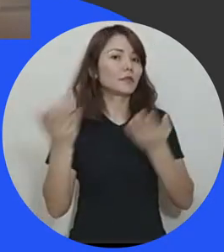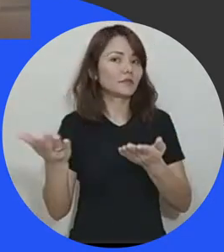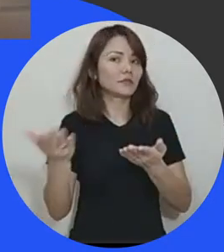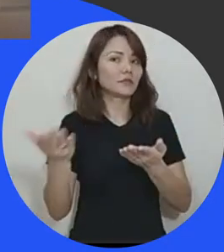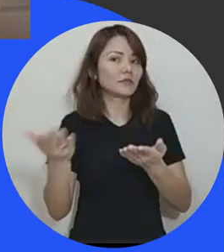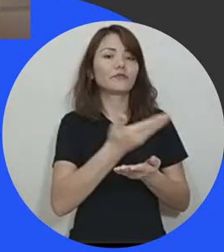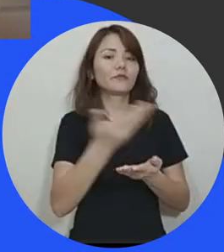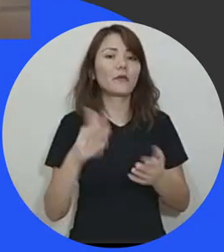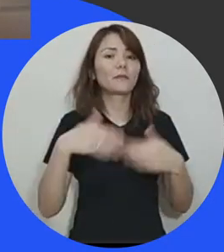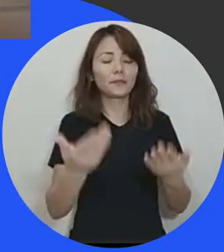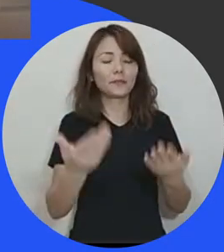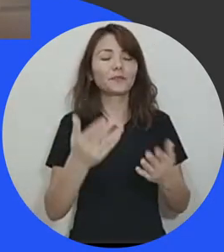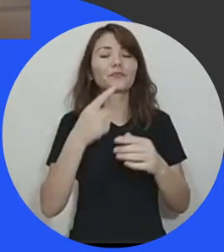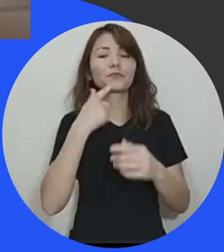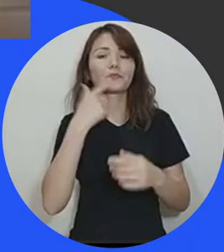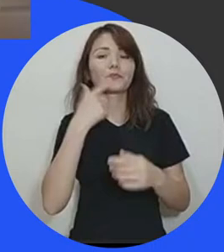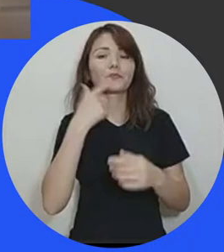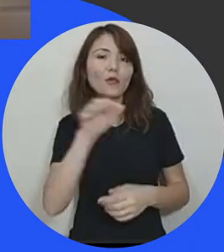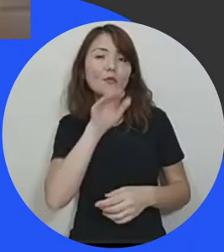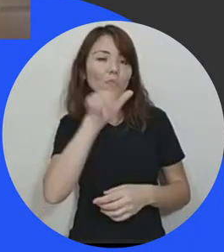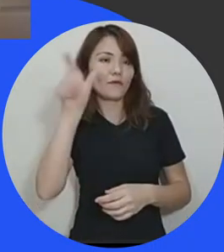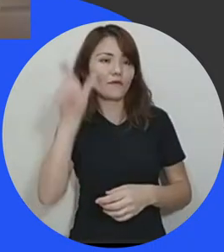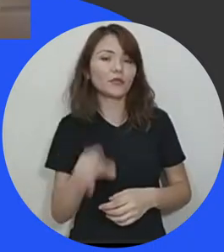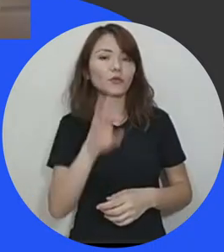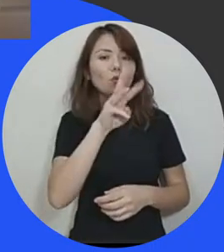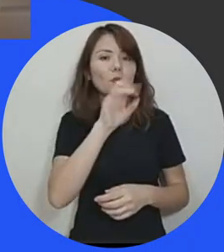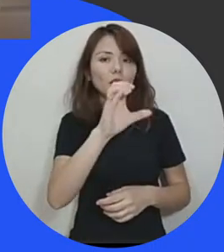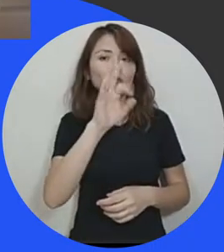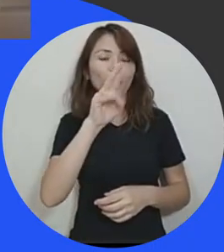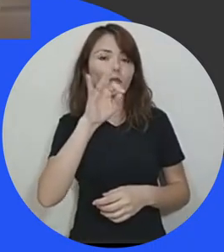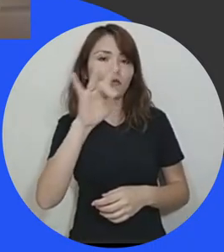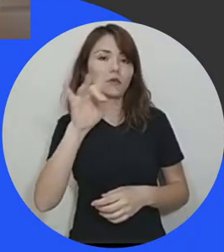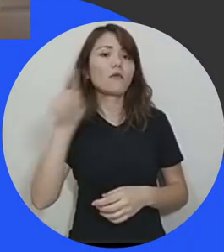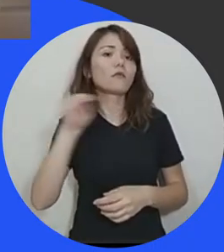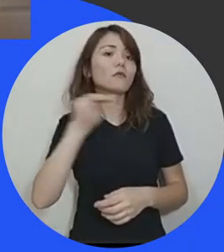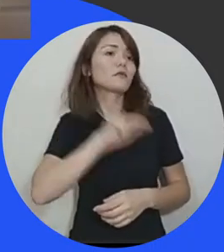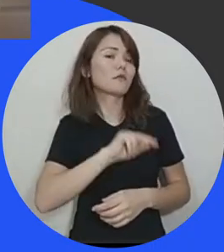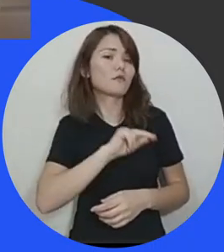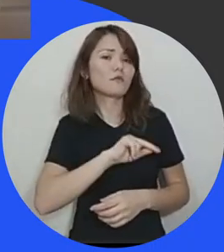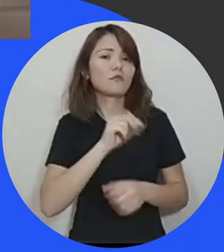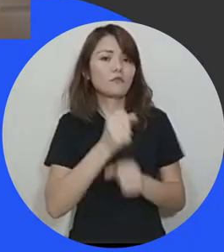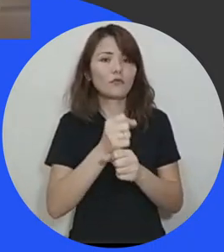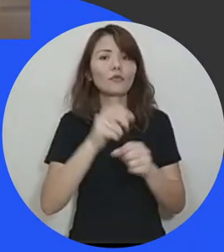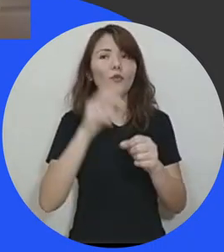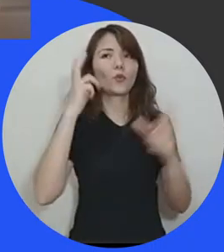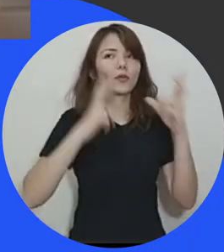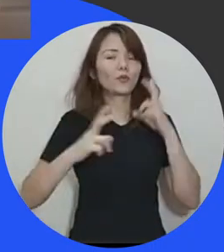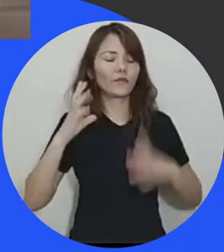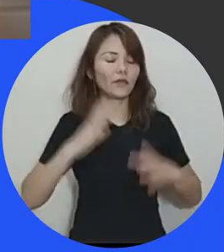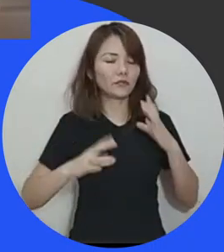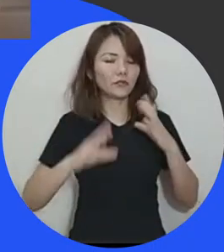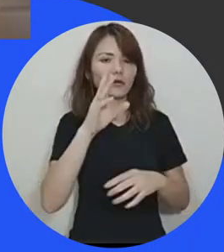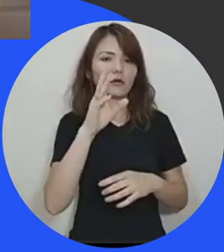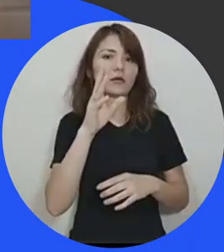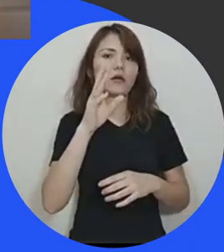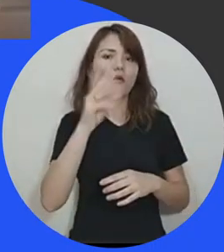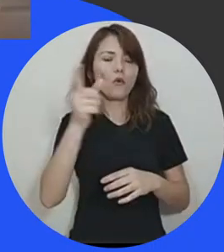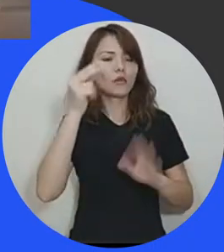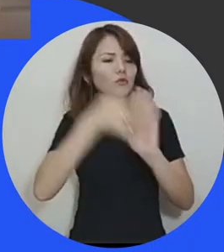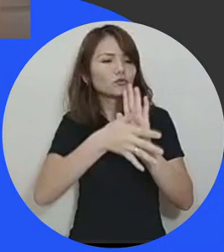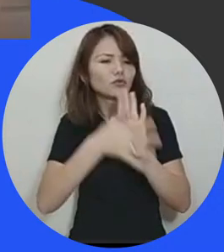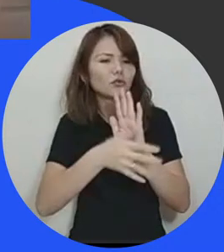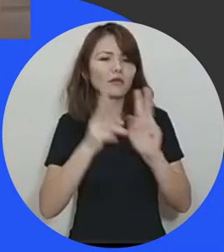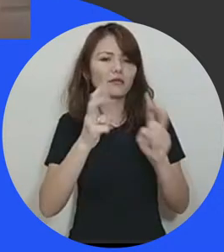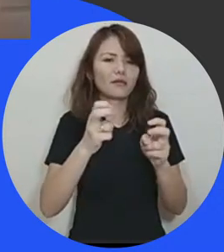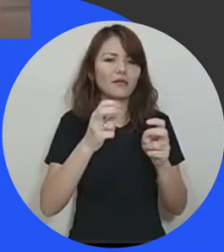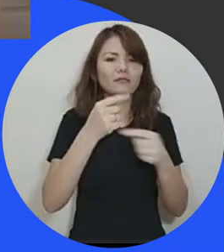Thomas Connor, who works at Cardiff University. He's a pathogen genome biologist interested in understanding genetic variation